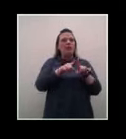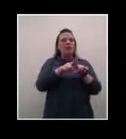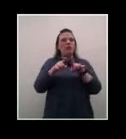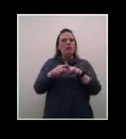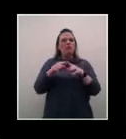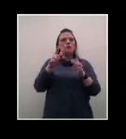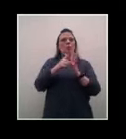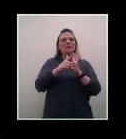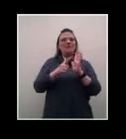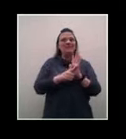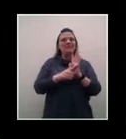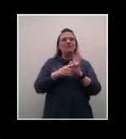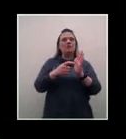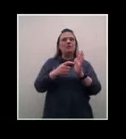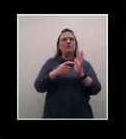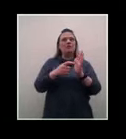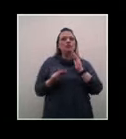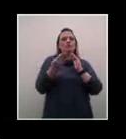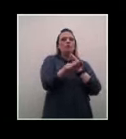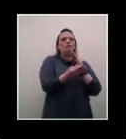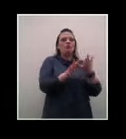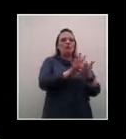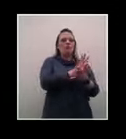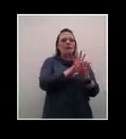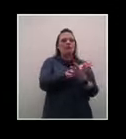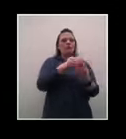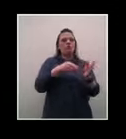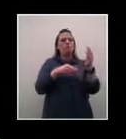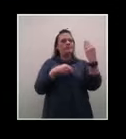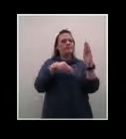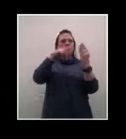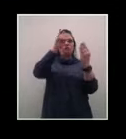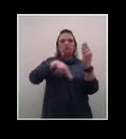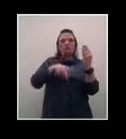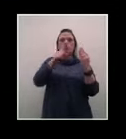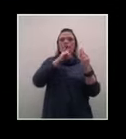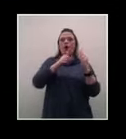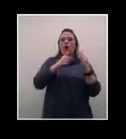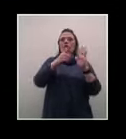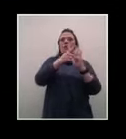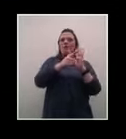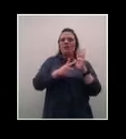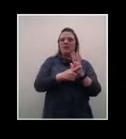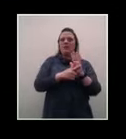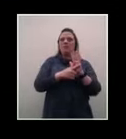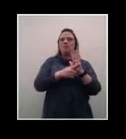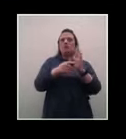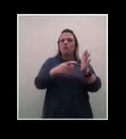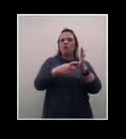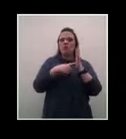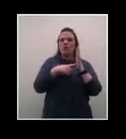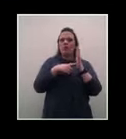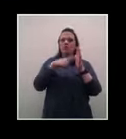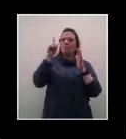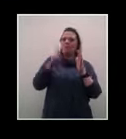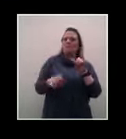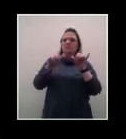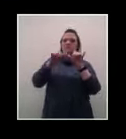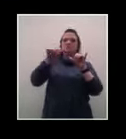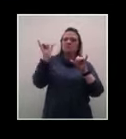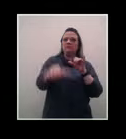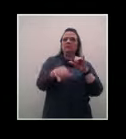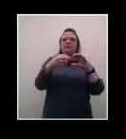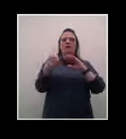paper copies, so you understand what the orders are, that you are under legal orders to remain in isolation for that whatever time period that